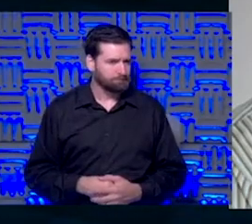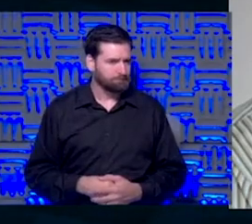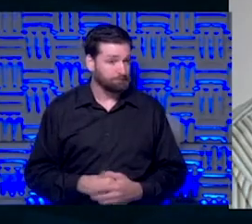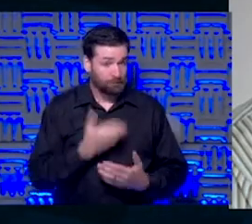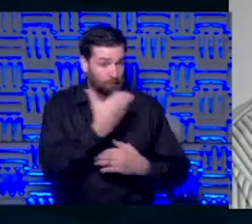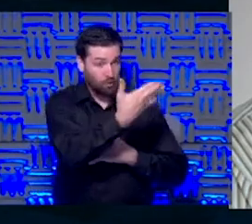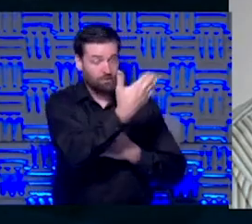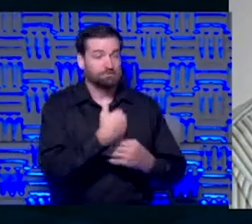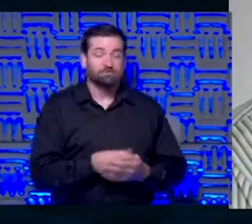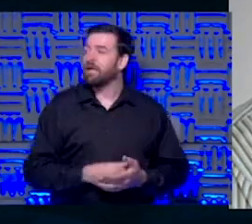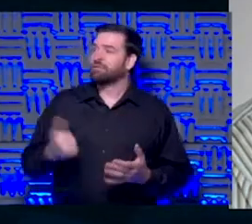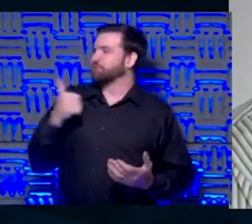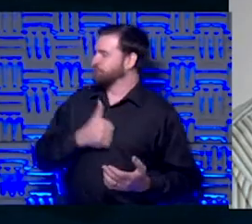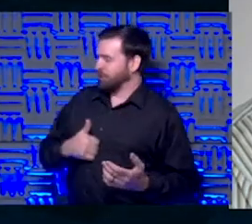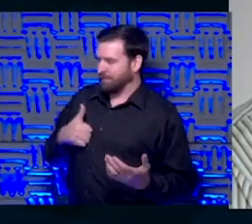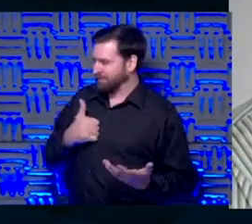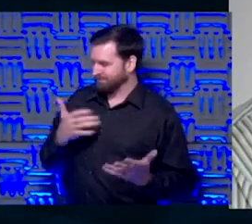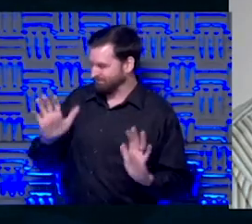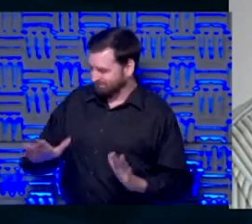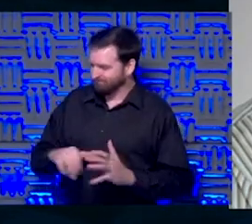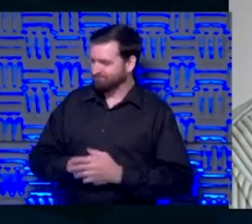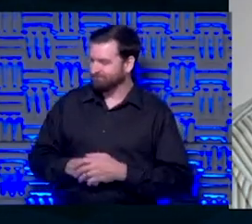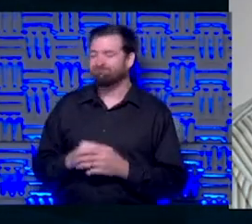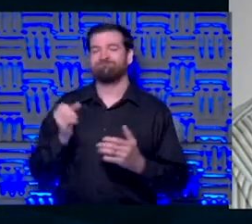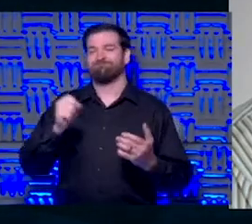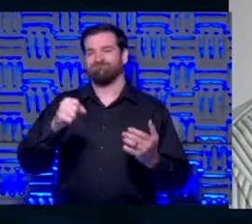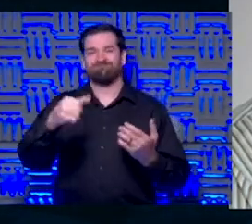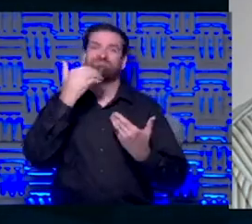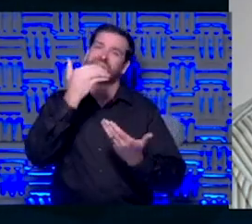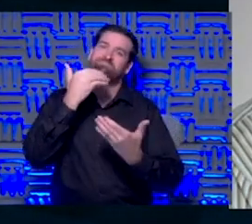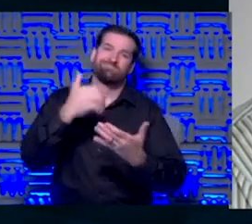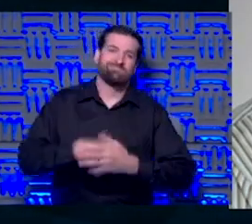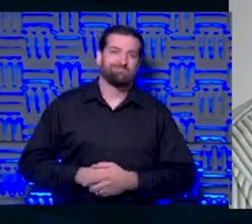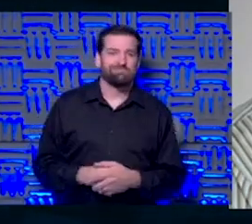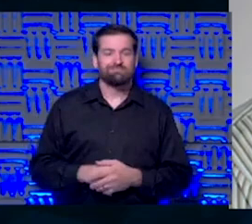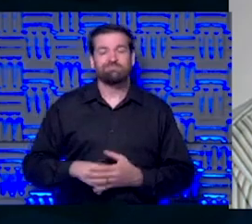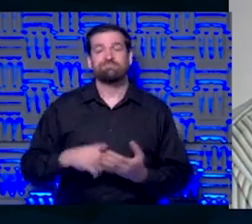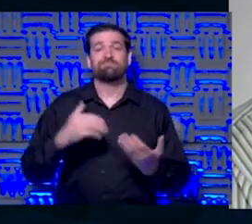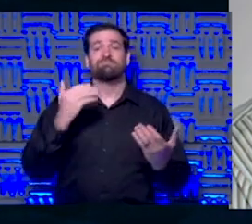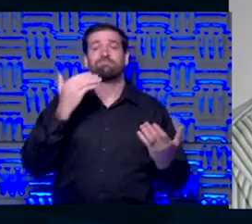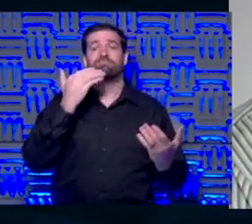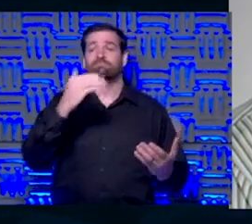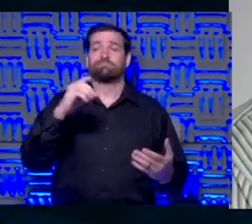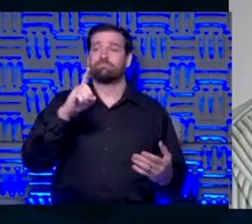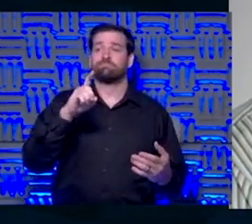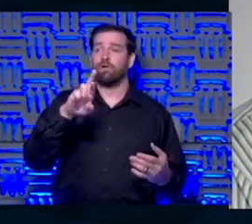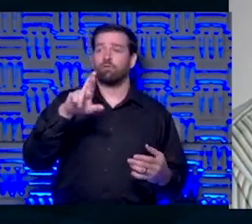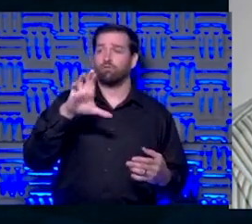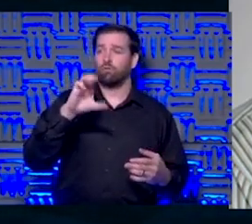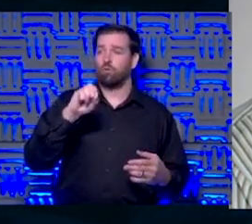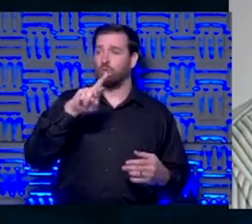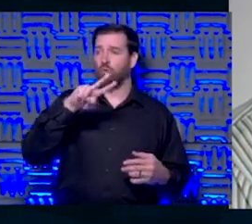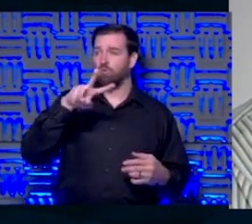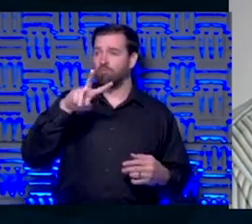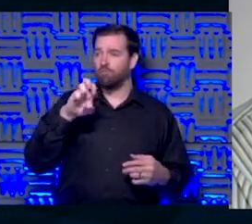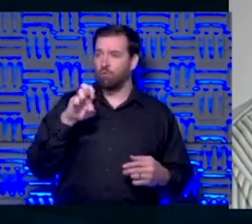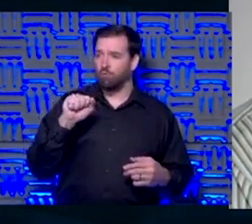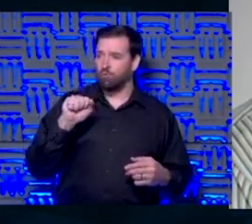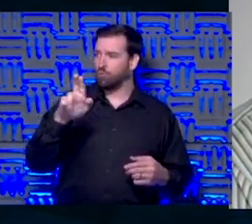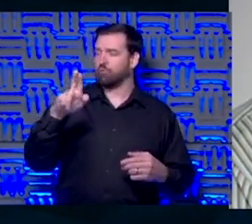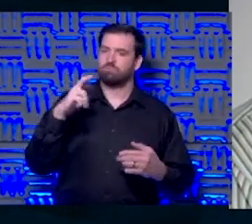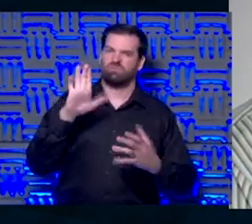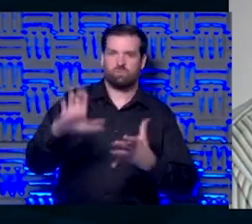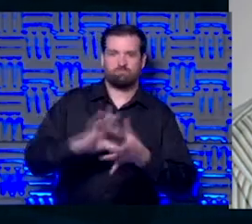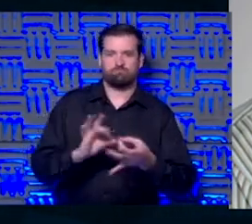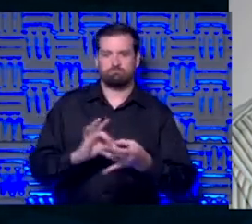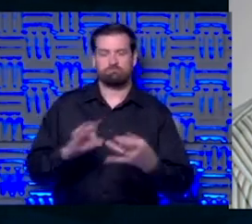And good morning. Sorry about that. Thank you. And thanks, Dr. Corriveau, for all your comments. I think,